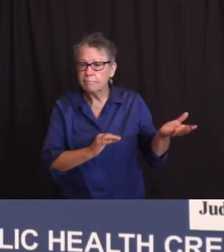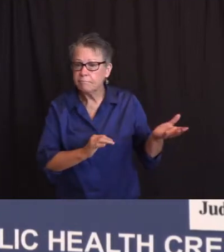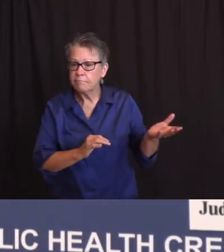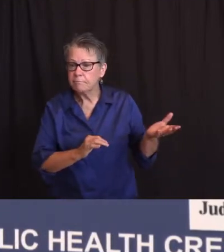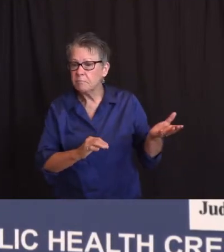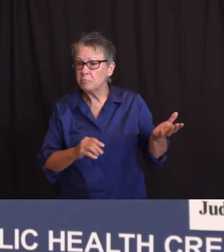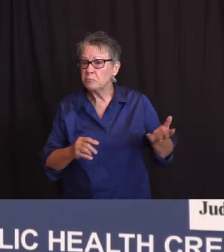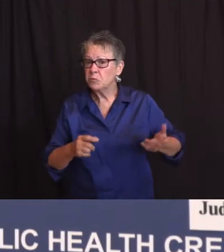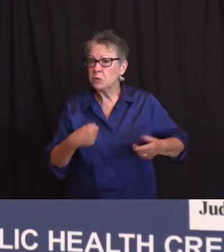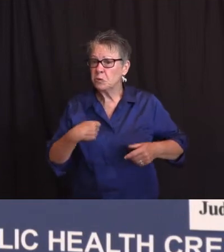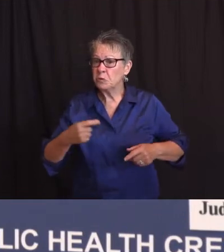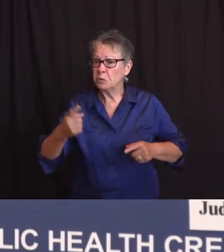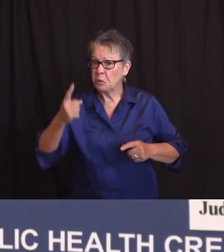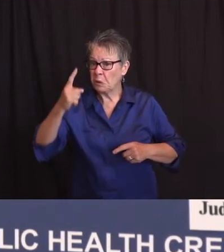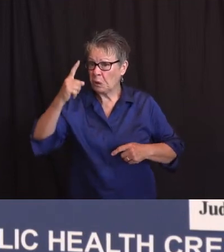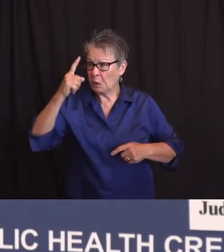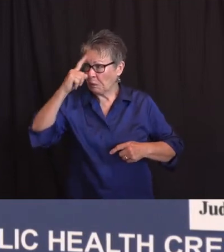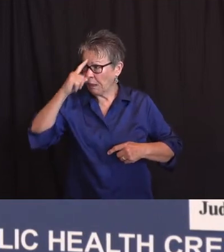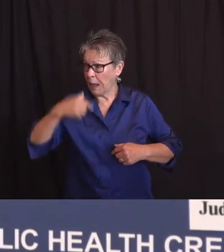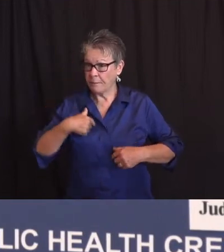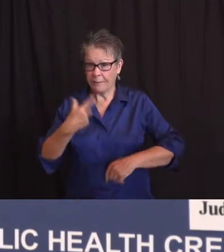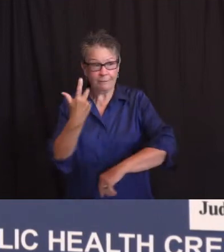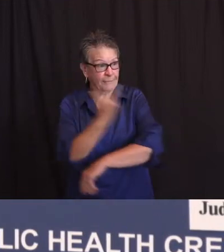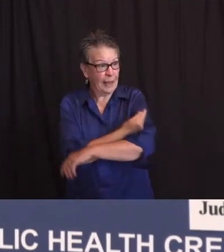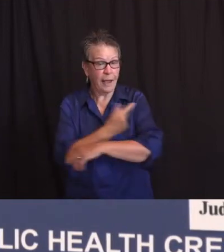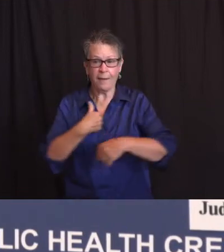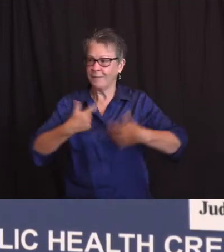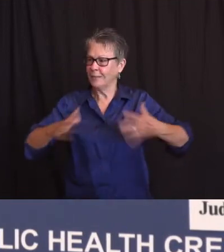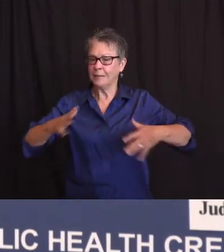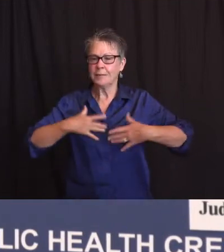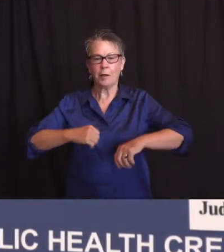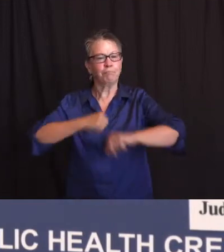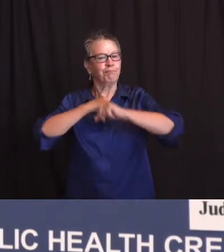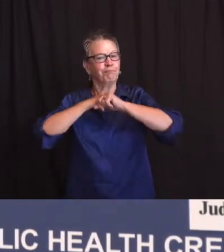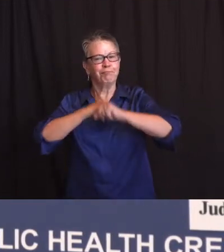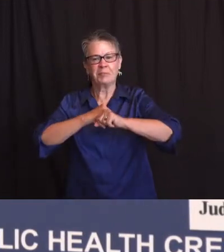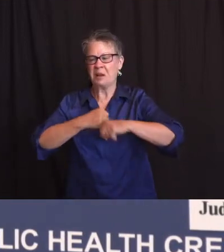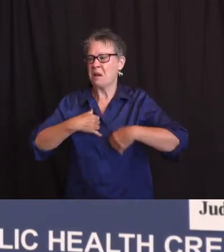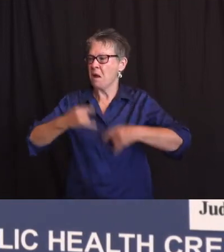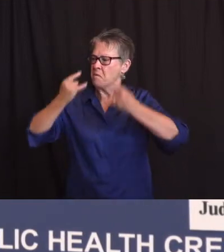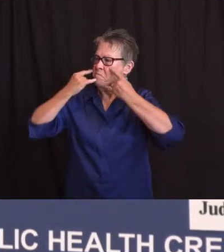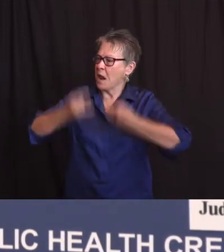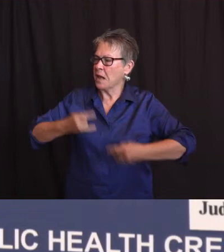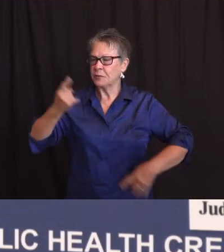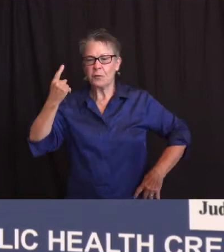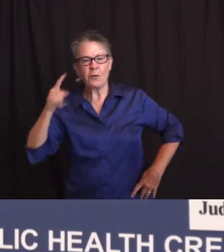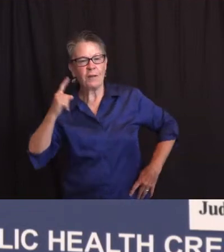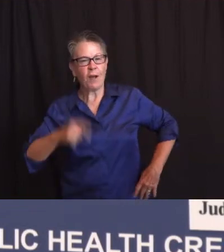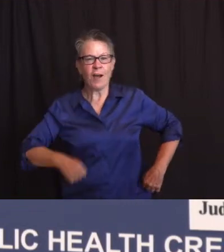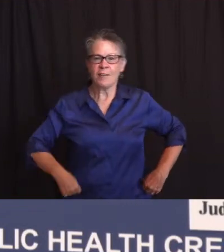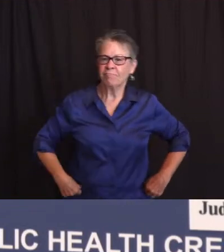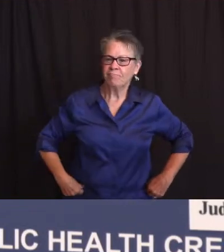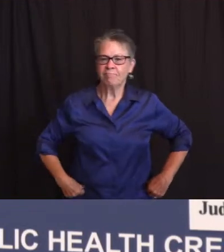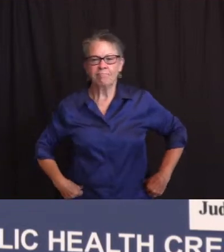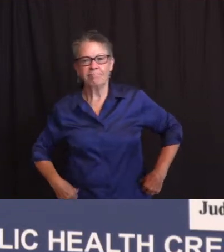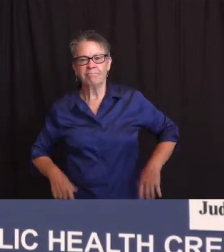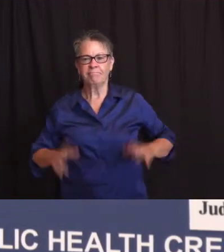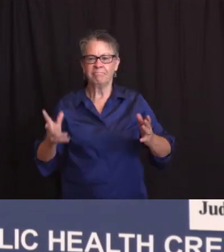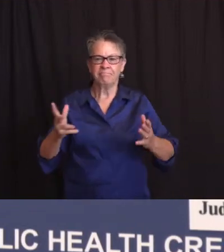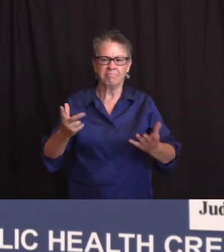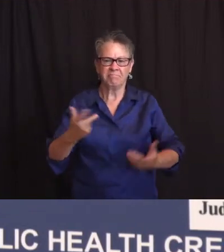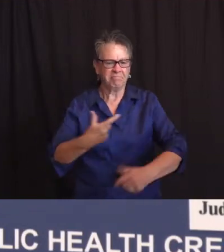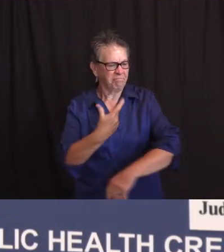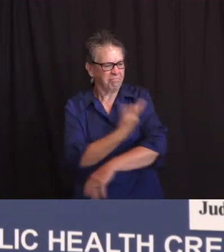I'm protected. If I'm protected, why should I ever wear a mask? Why should I ever get tested? Isn't that what the vaccine's supposed to do, is protect me so I don't have to worry about those